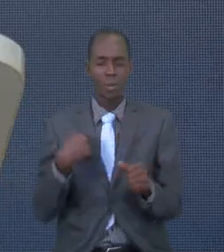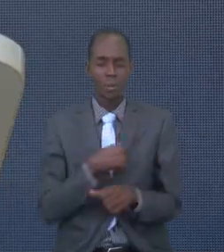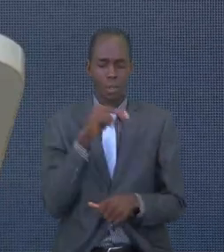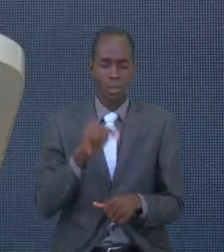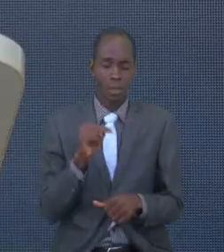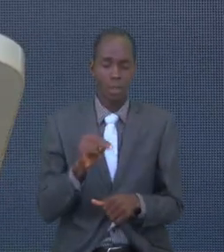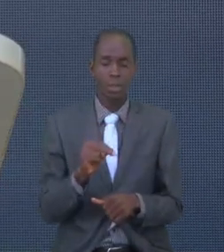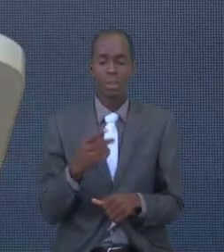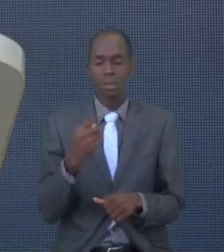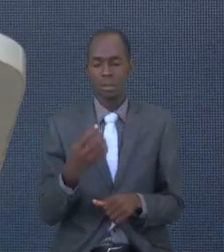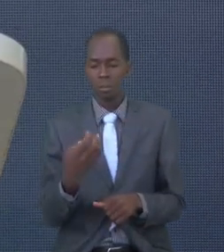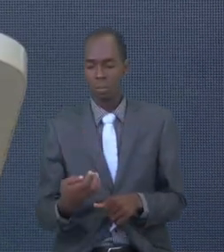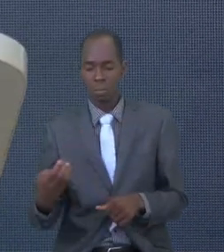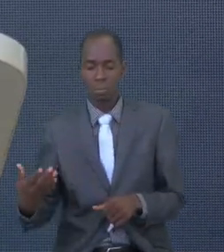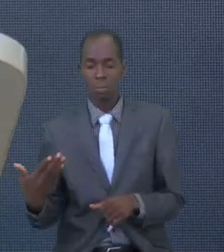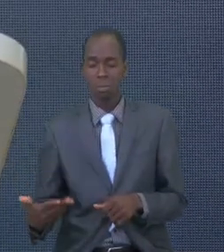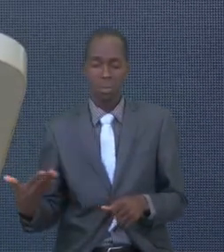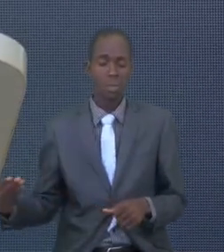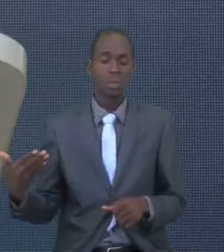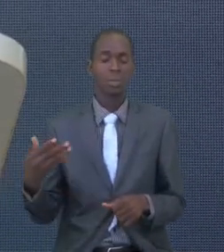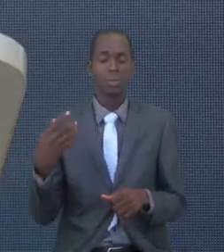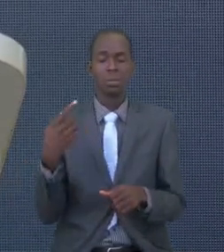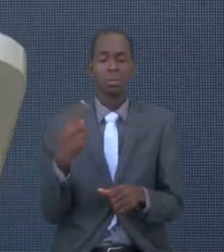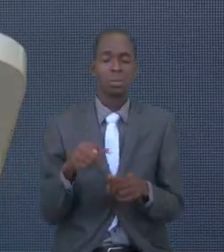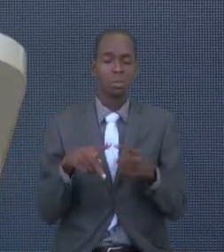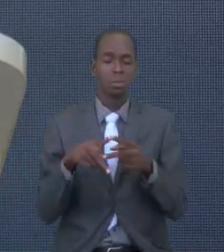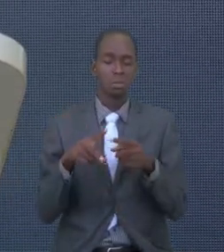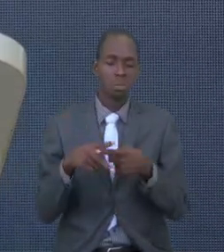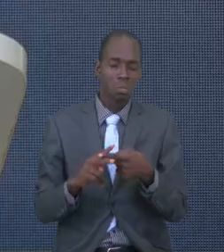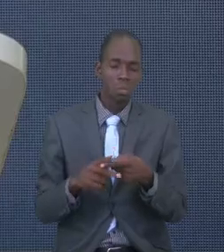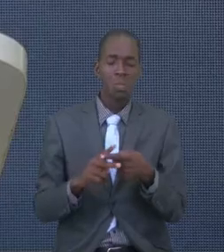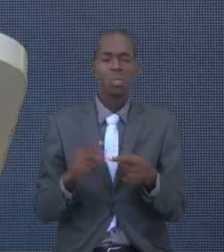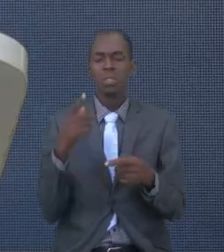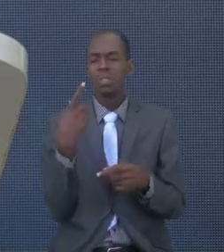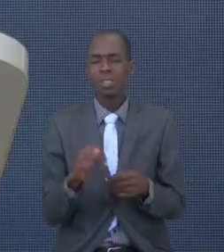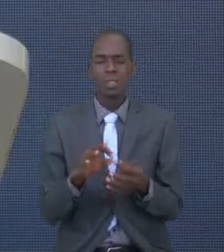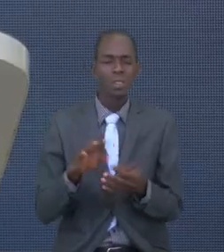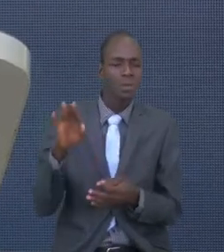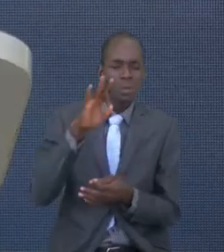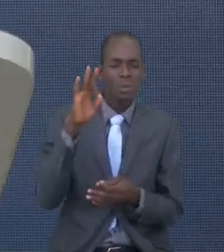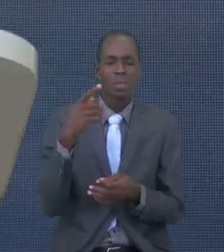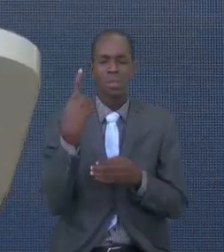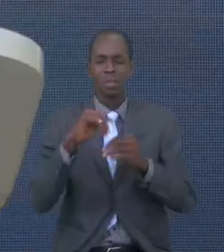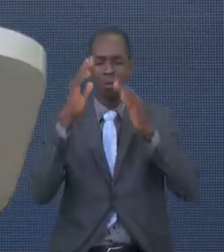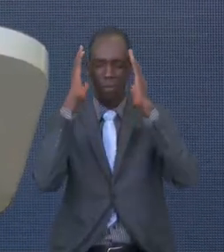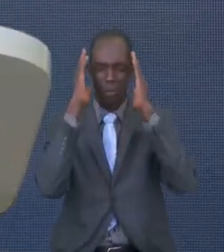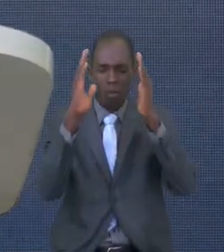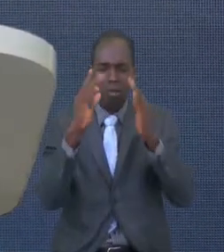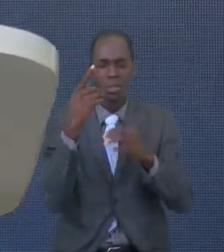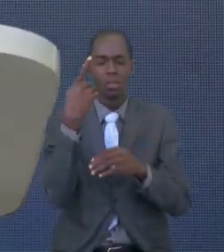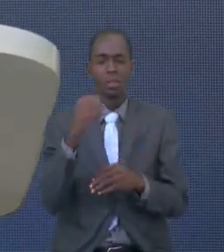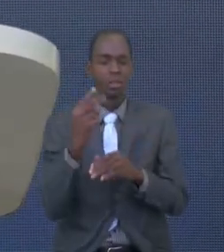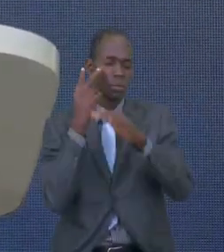the equipment, the tools, the spirit, the focus, the